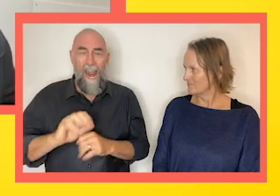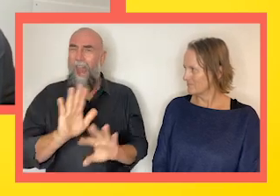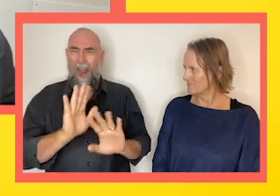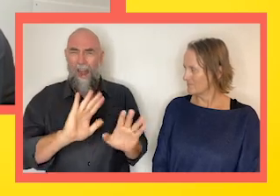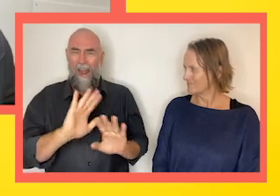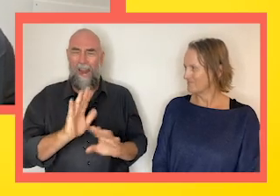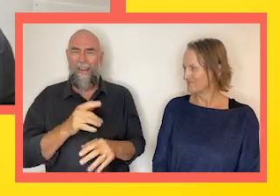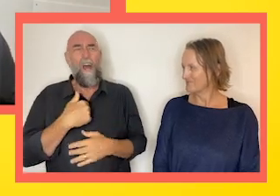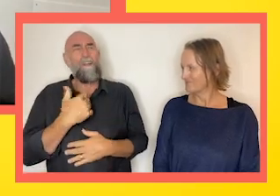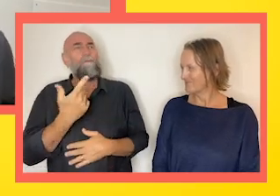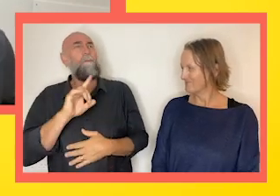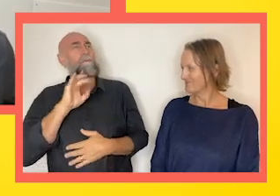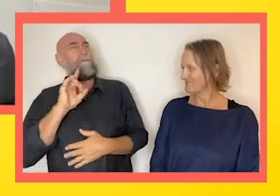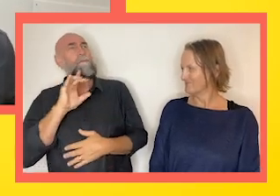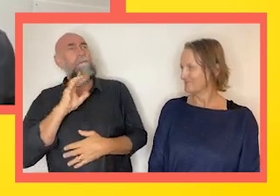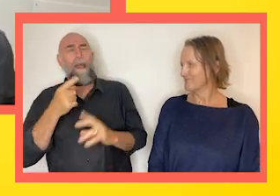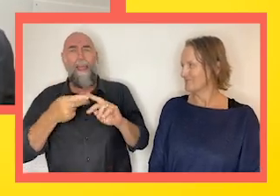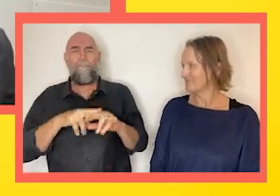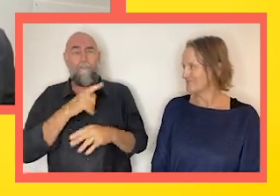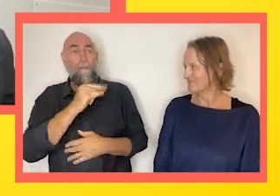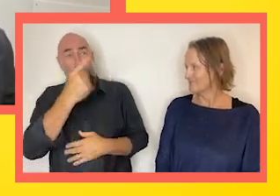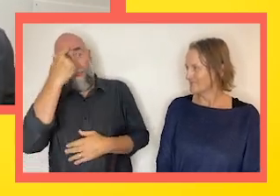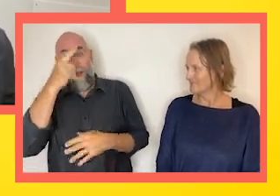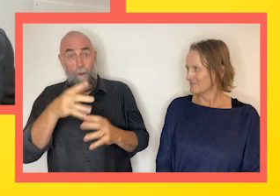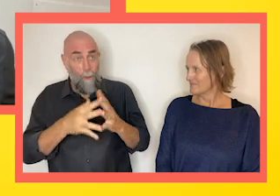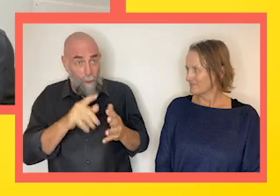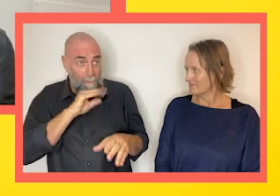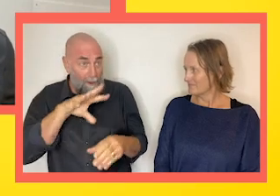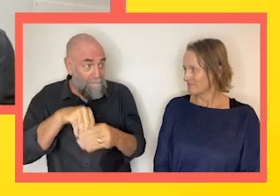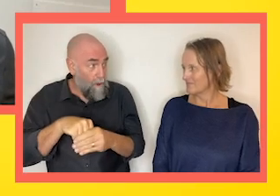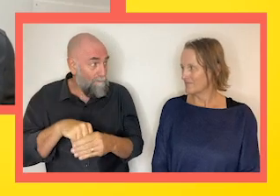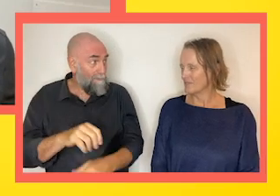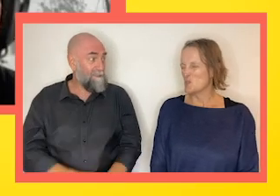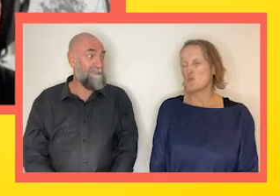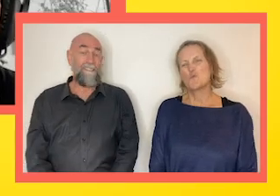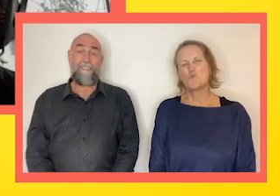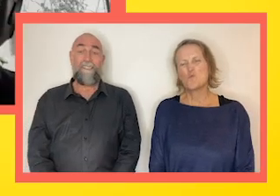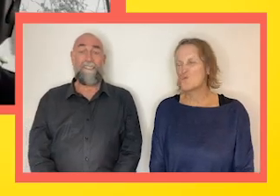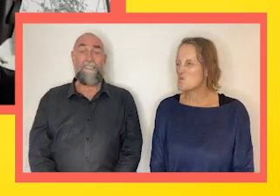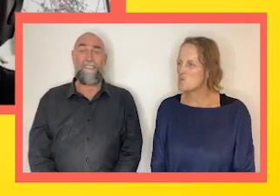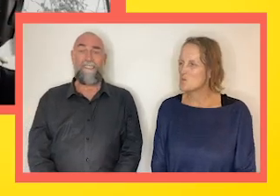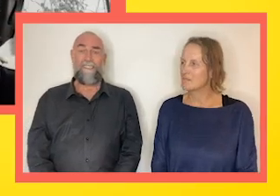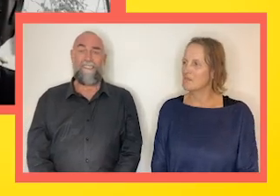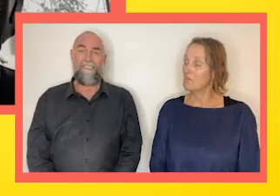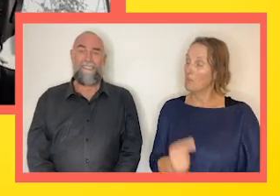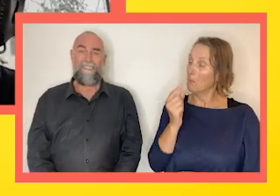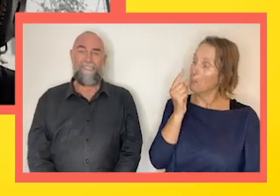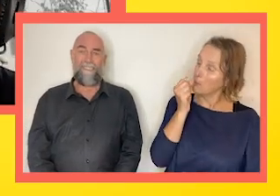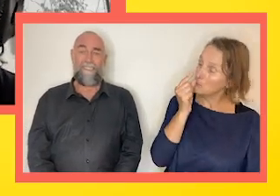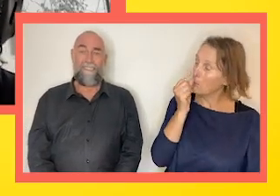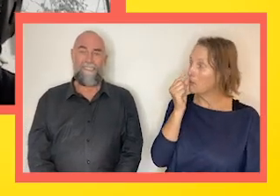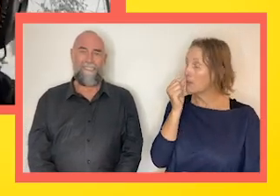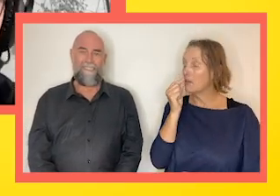think there's nothing but up. But just in case, would that be a sport you would do? Oh, I reckon it could be a